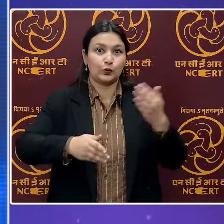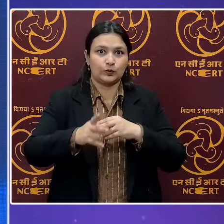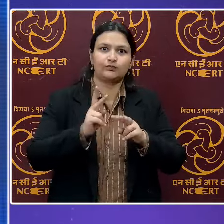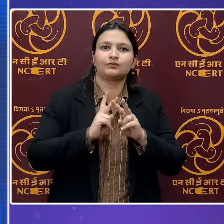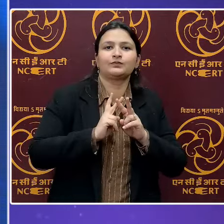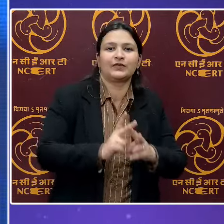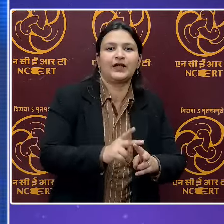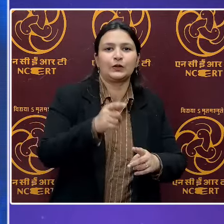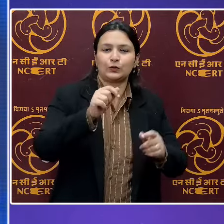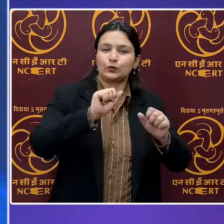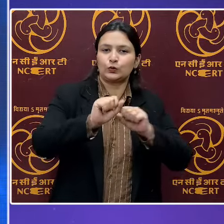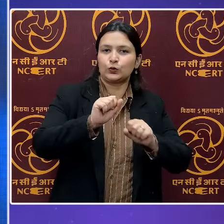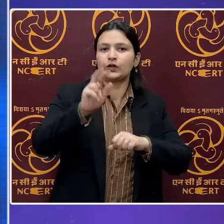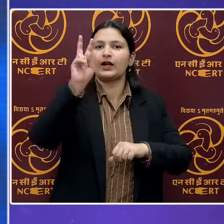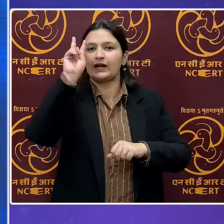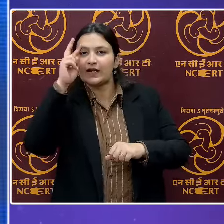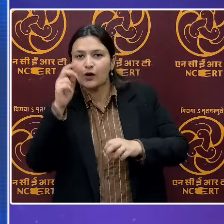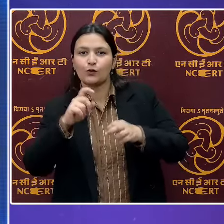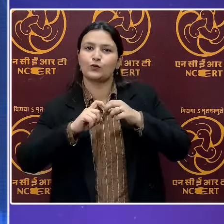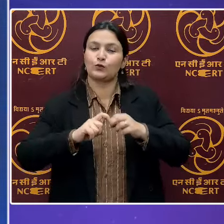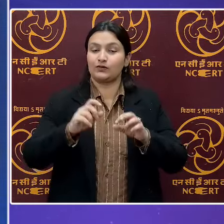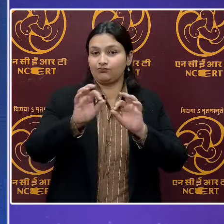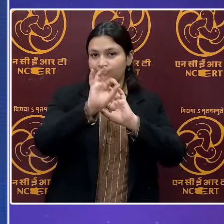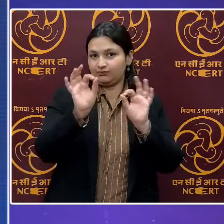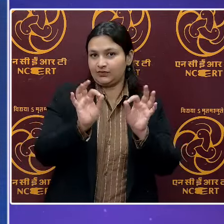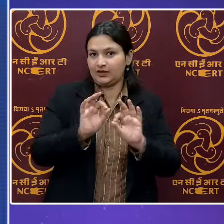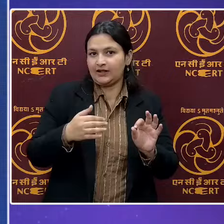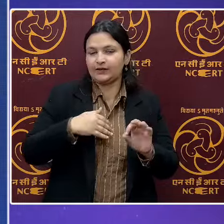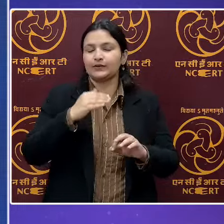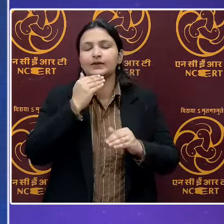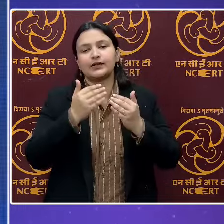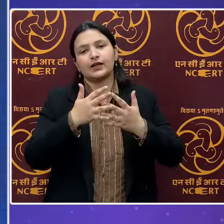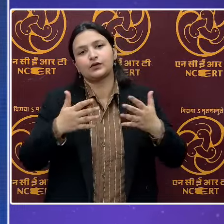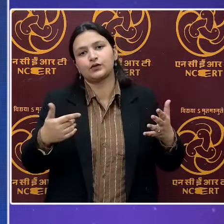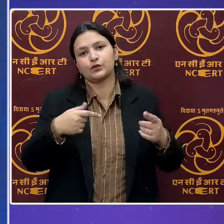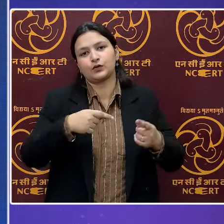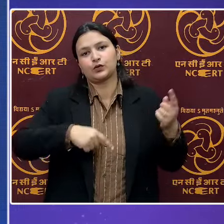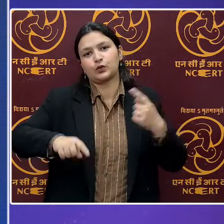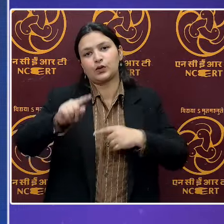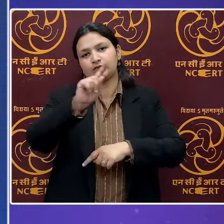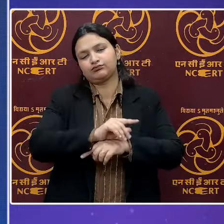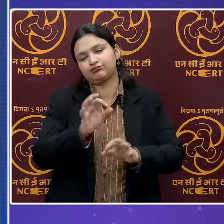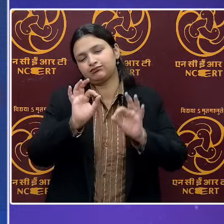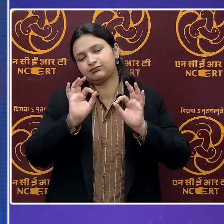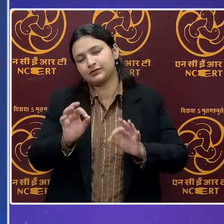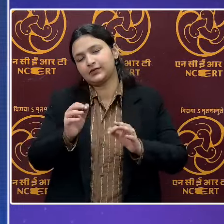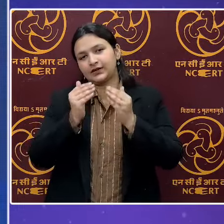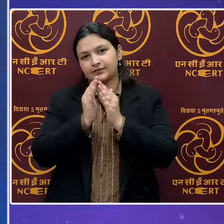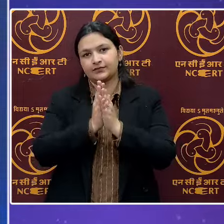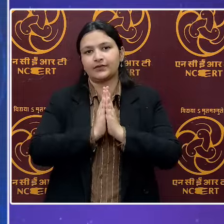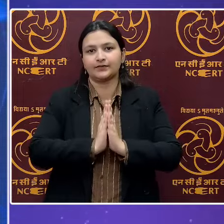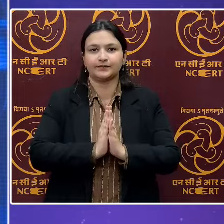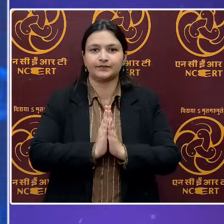your questions ready. Thank you once again. Have a great day ahead. I'm Tanvi Khurana and I'll take a leave of you. Namaskar.